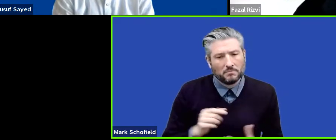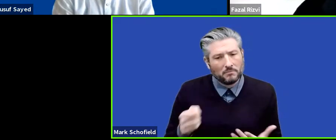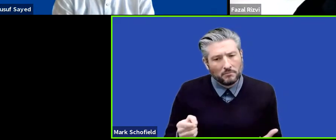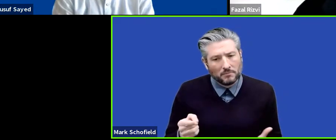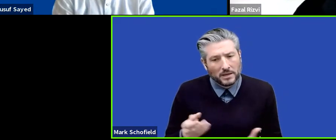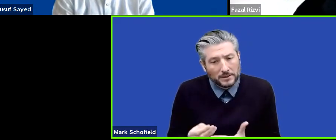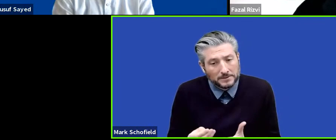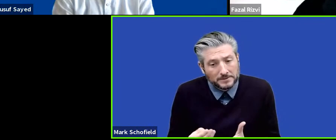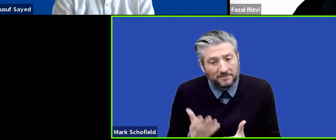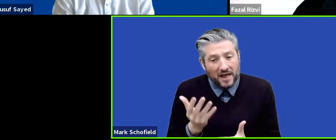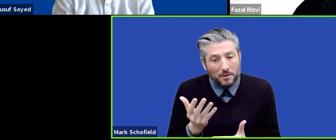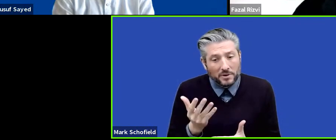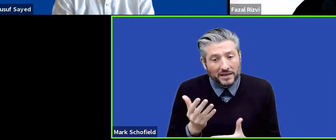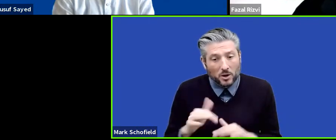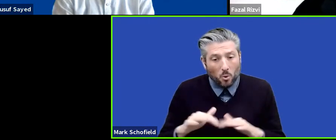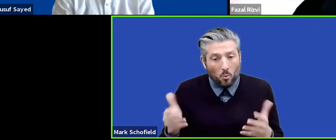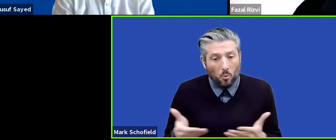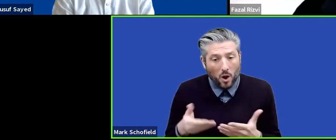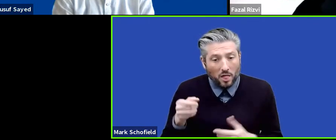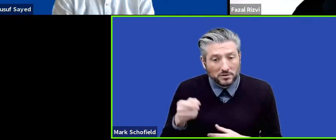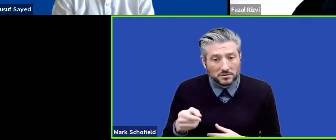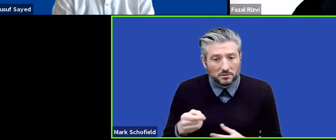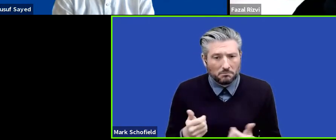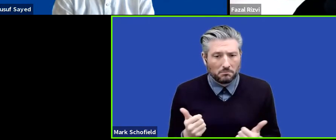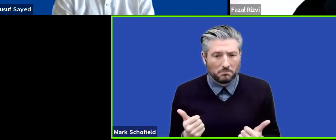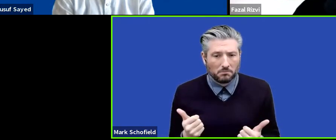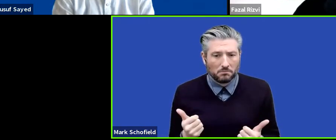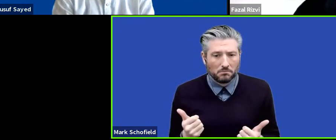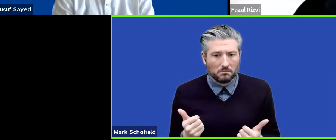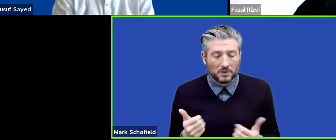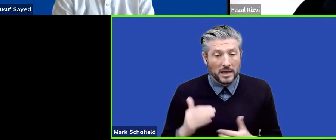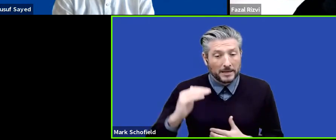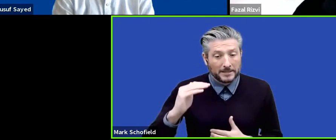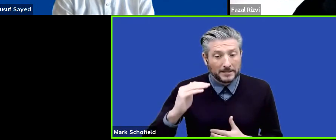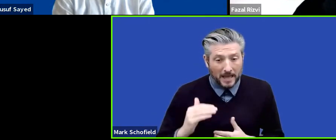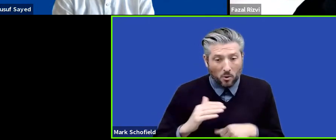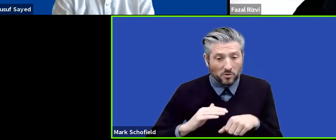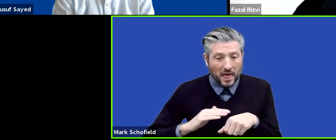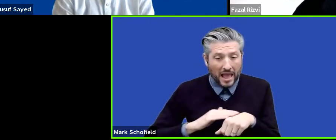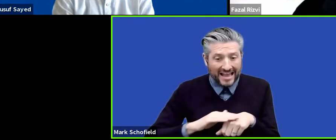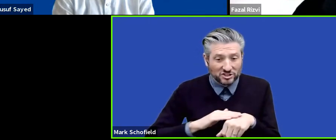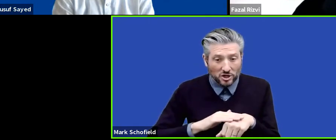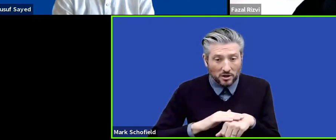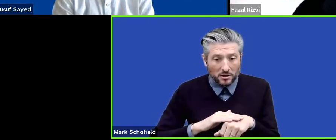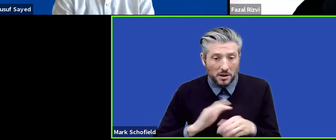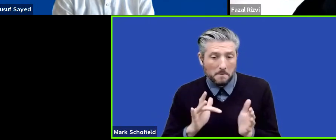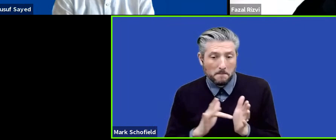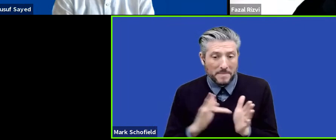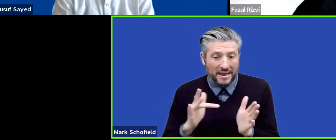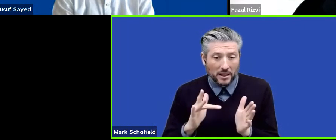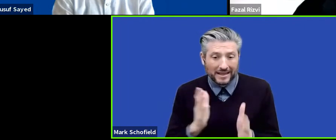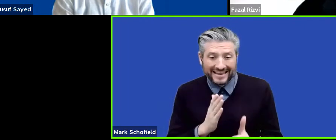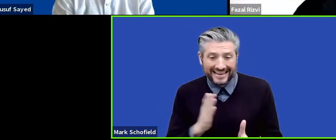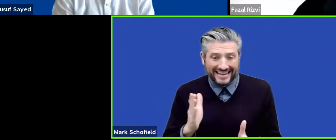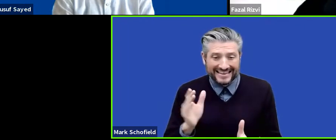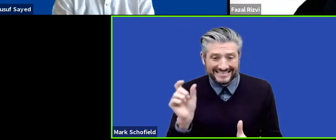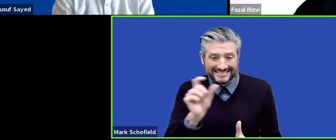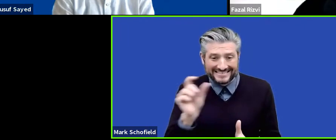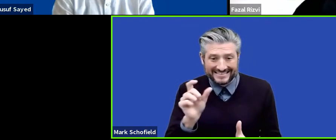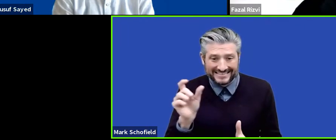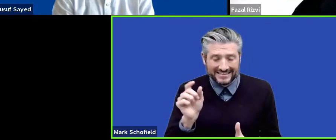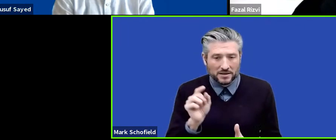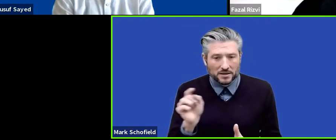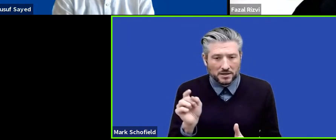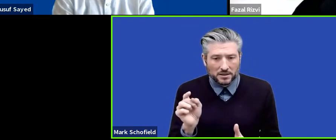examples of South Asia and Middle East. The systems just did not cope, at least for those who lived